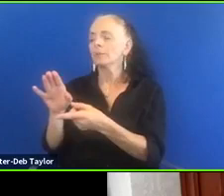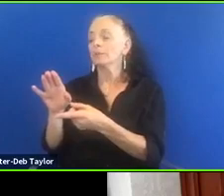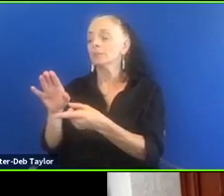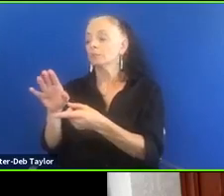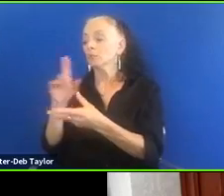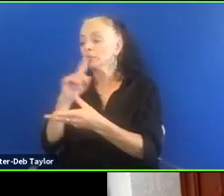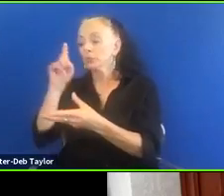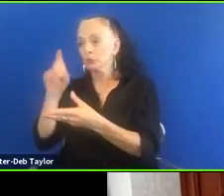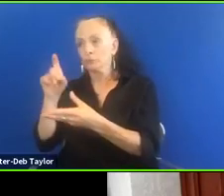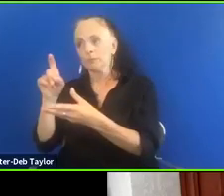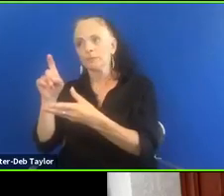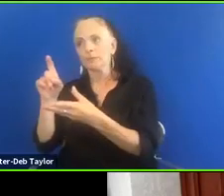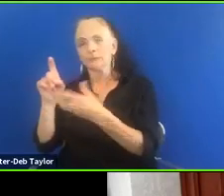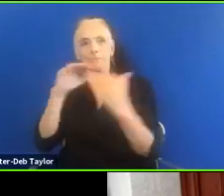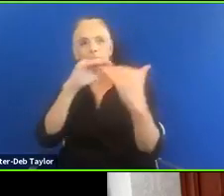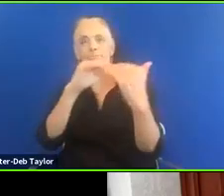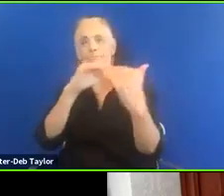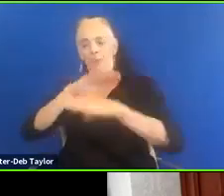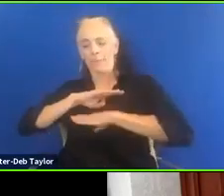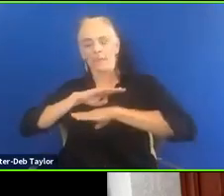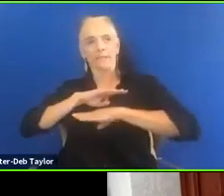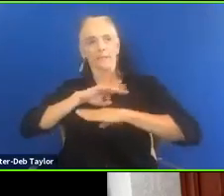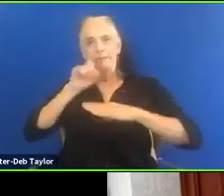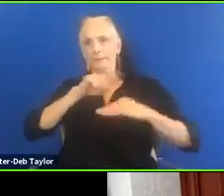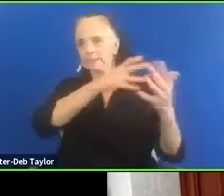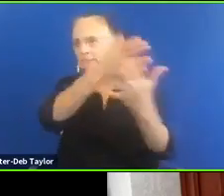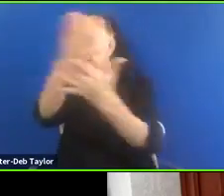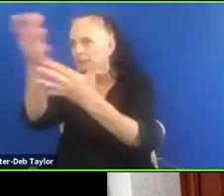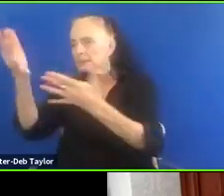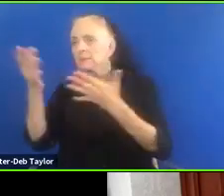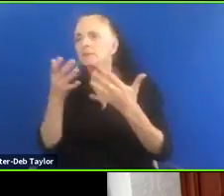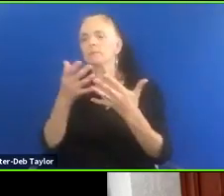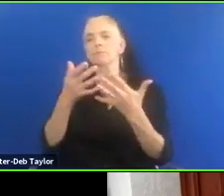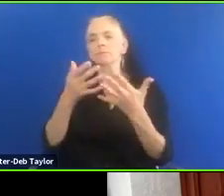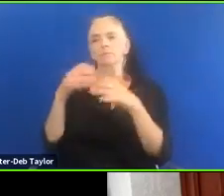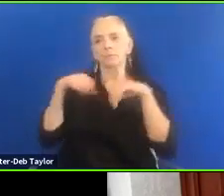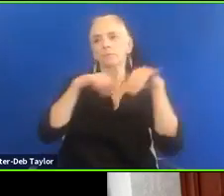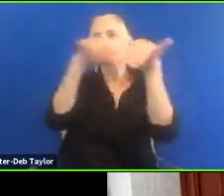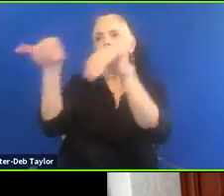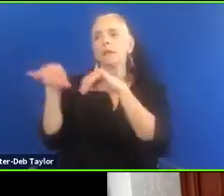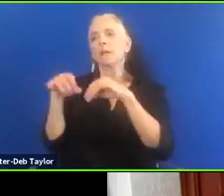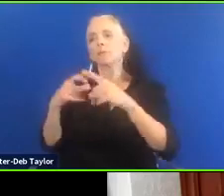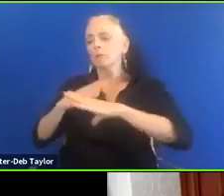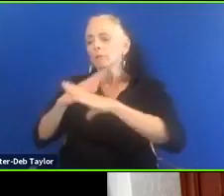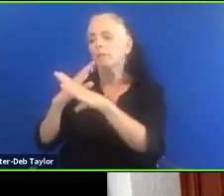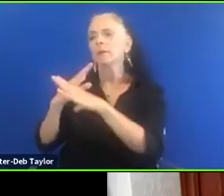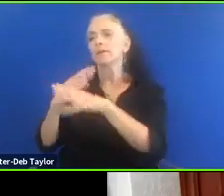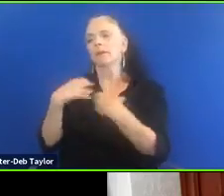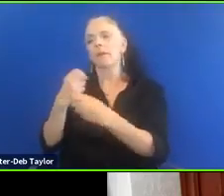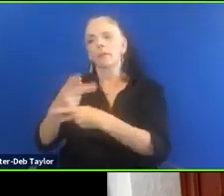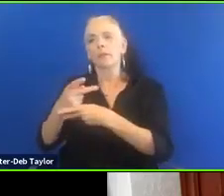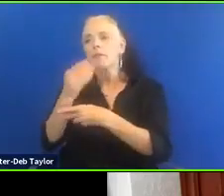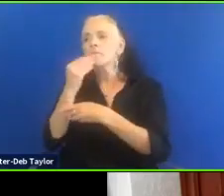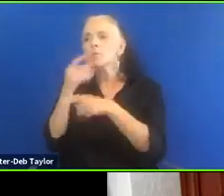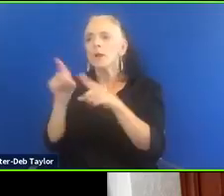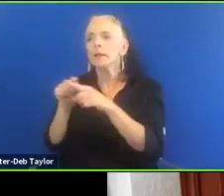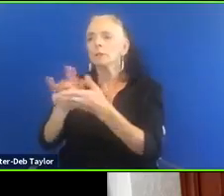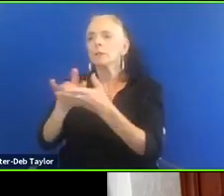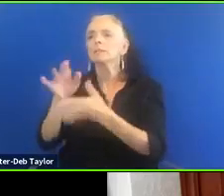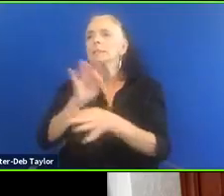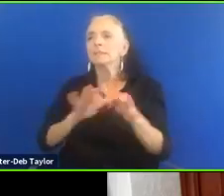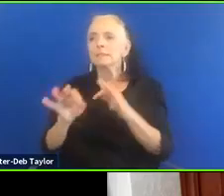at very little cost. And that comes for preventative healthcare, food is medicine, and so much more.